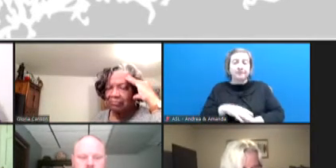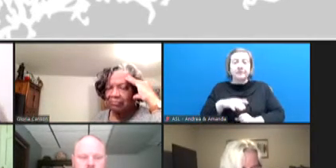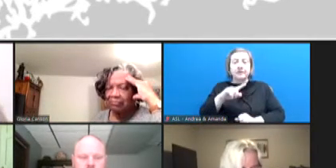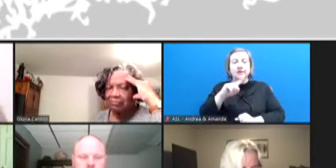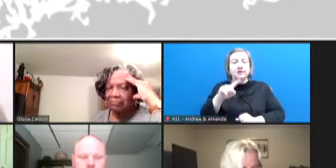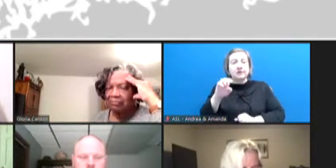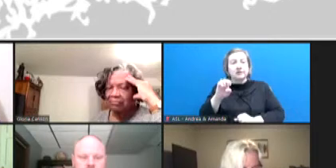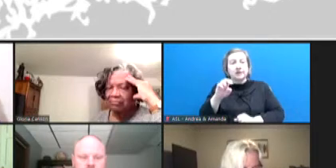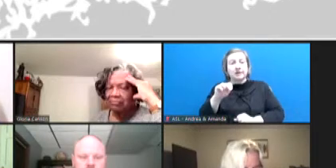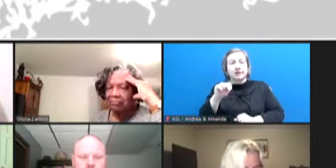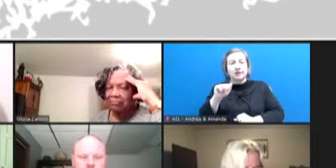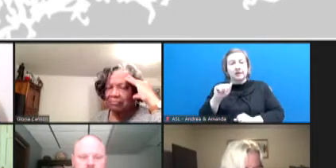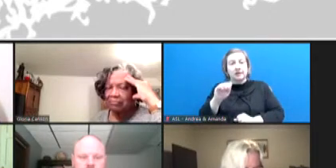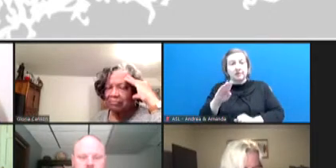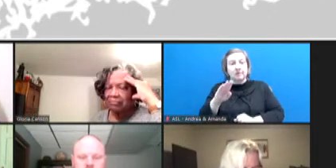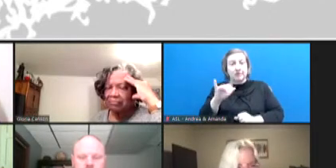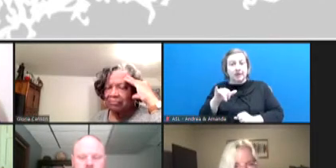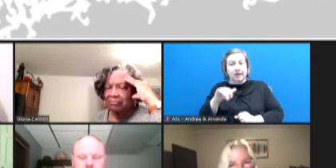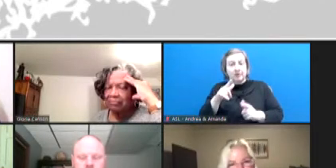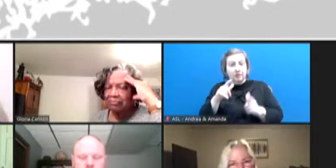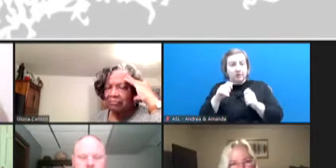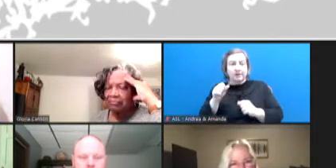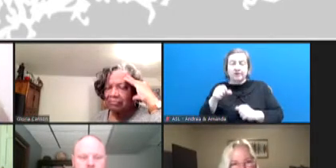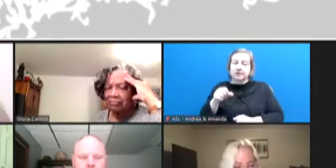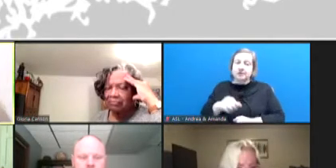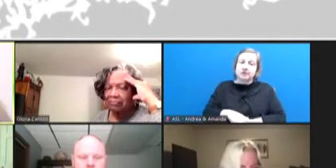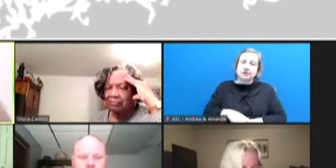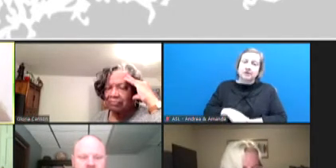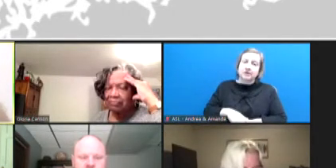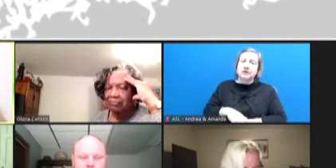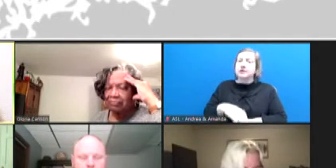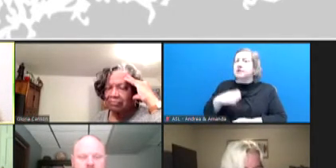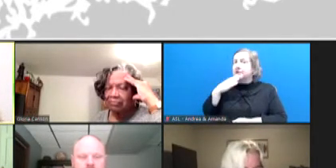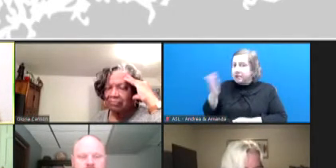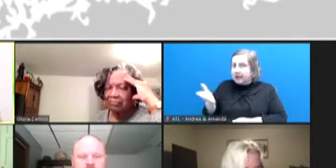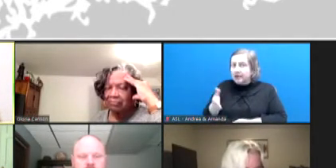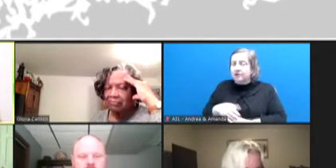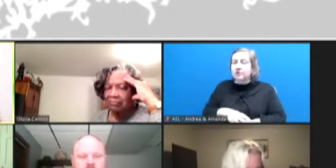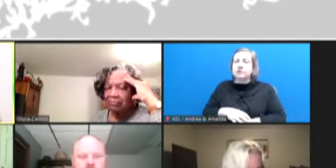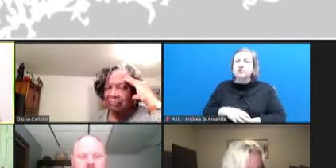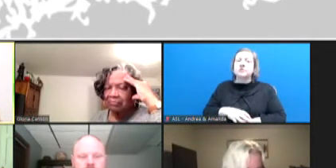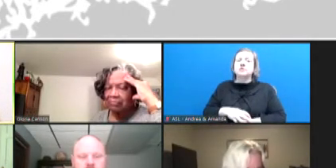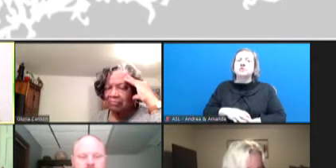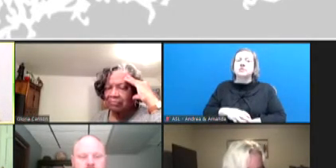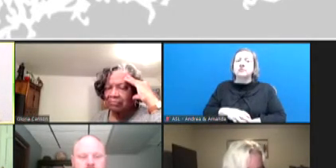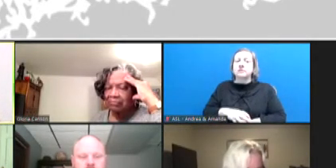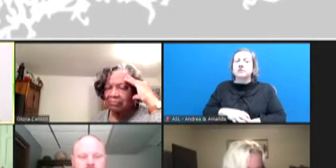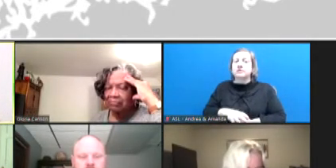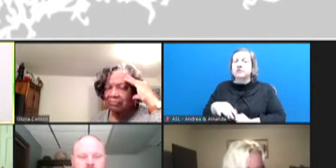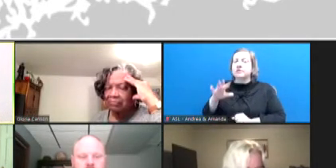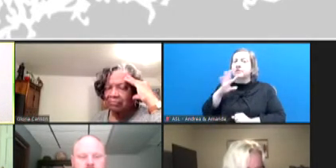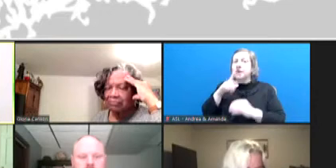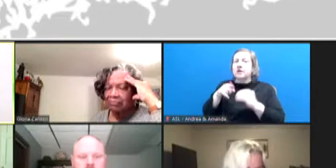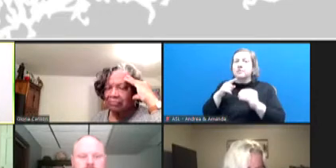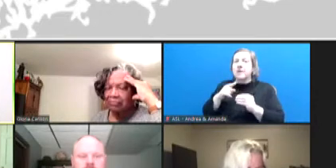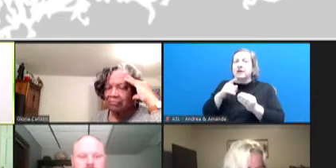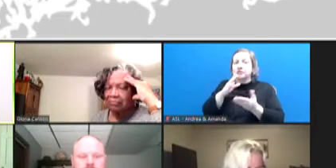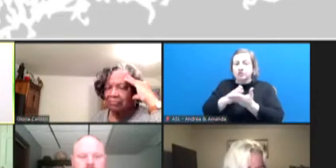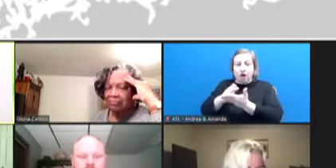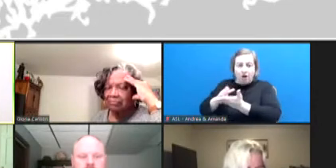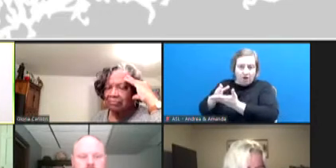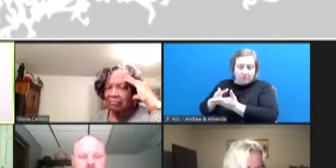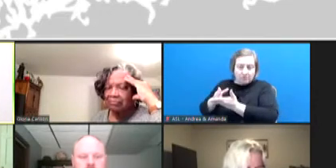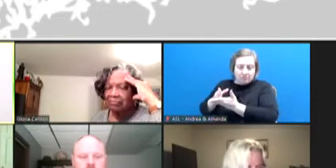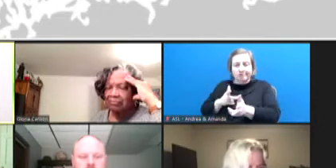it quick? Because we've got, okay, thanks. Yeah, thank you. So talking about the stops data collection, is that part